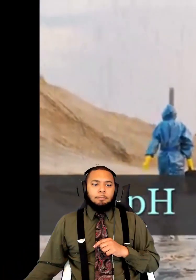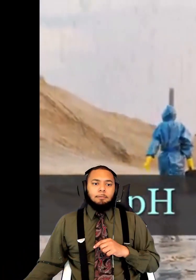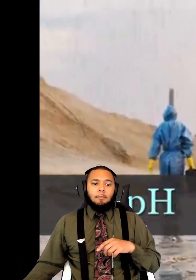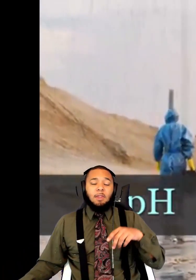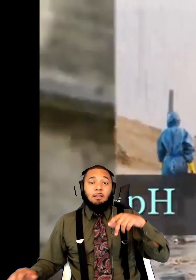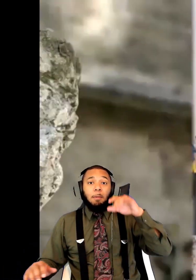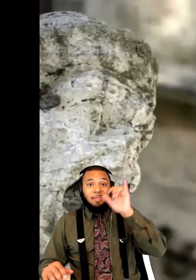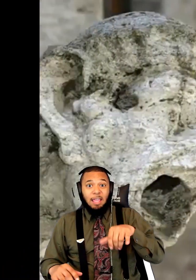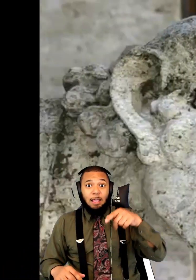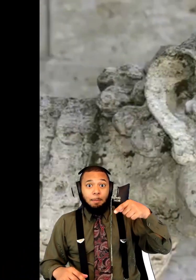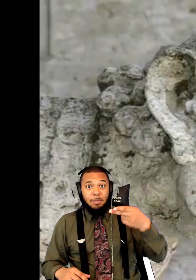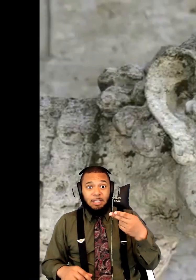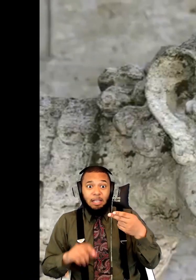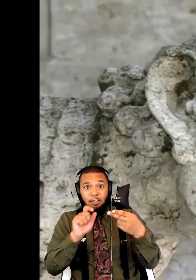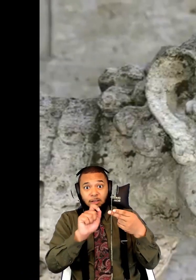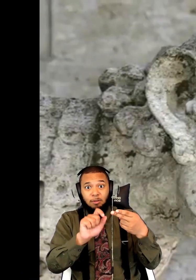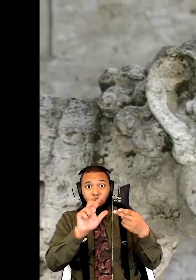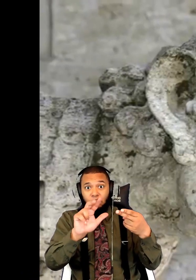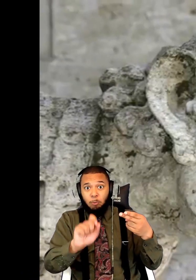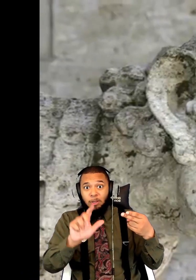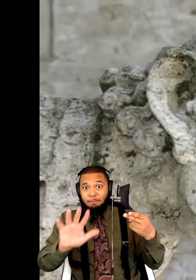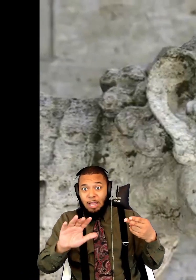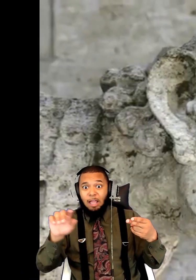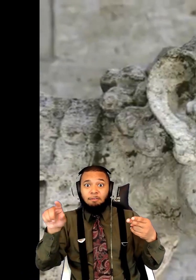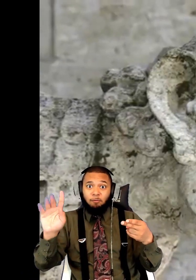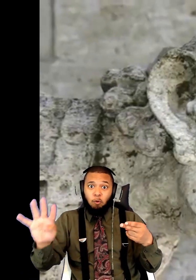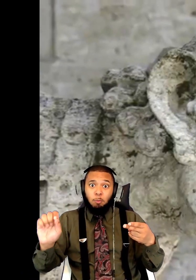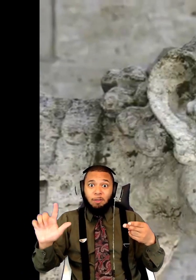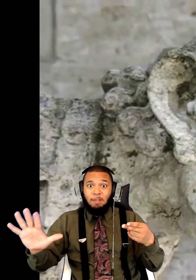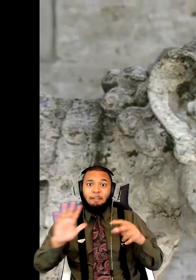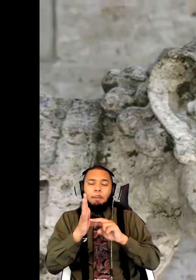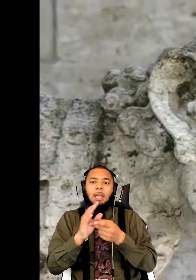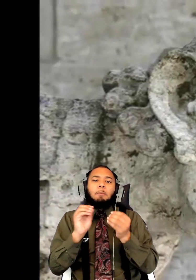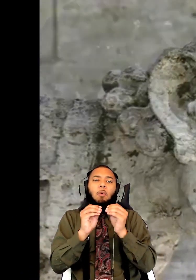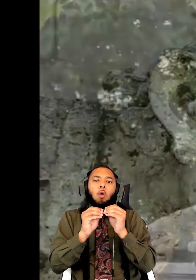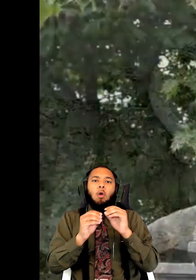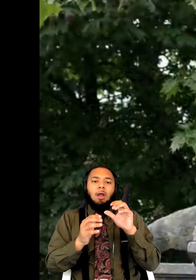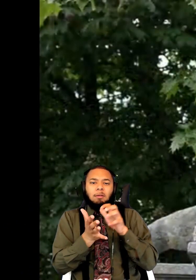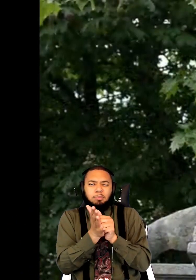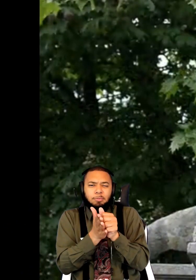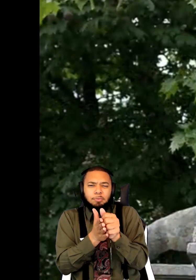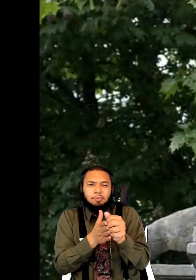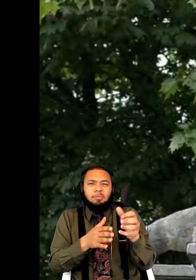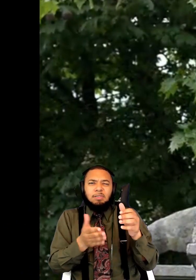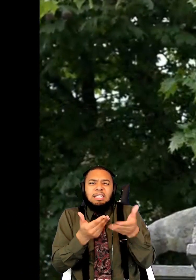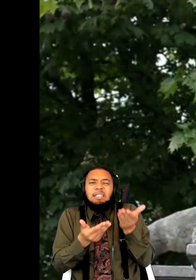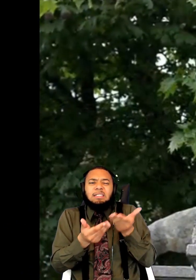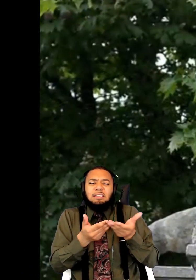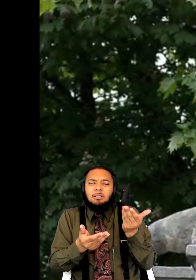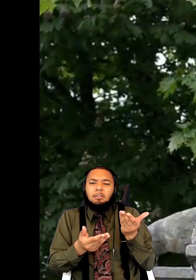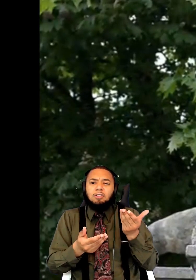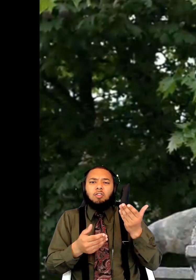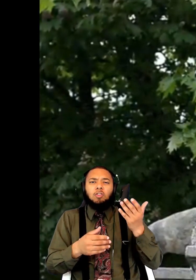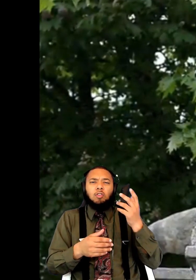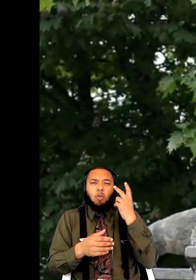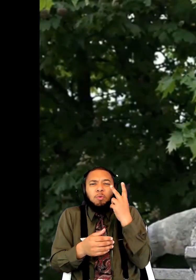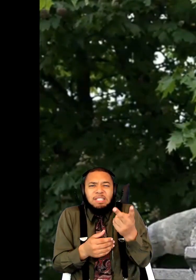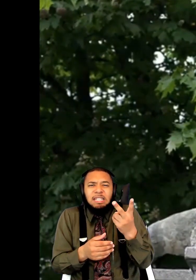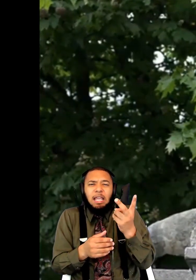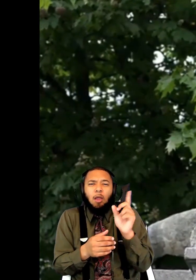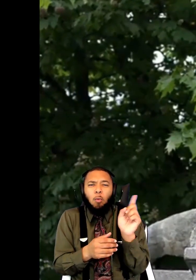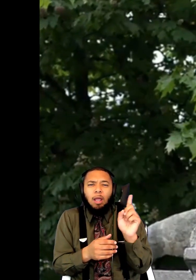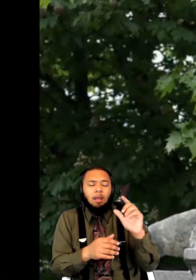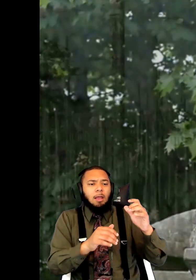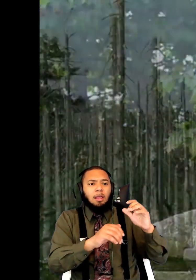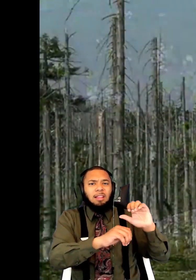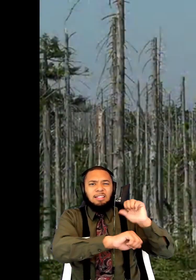have the ability to, this acid rain can, deteriorate statues, which are made of marble and have really, negative